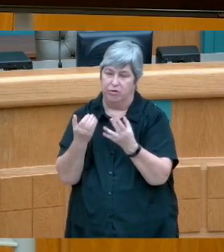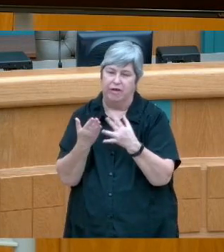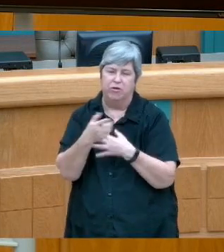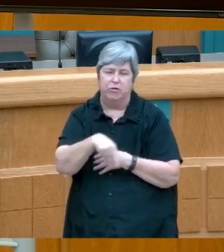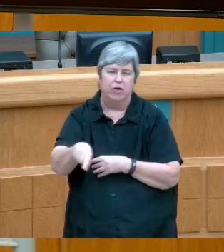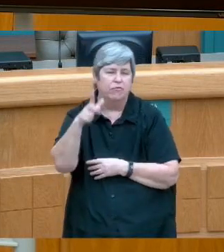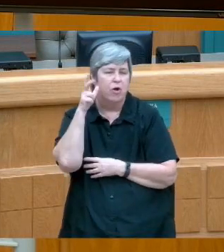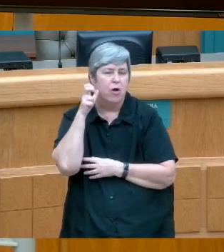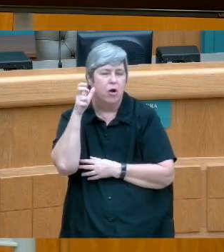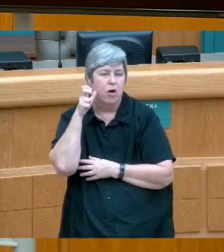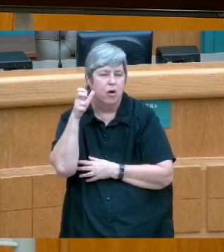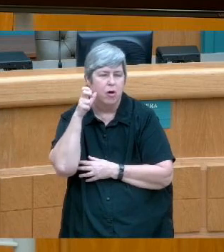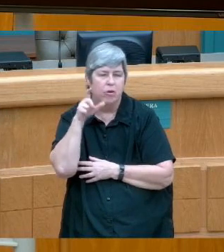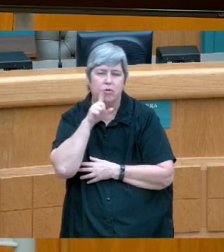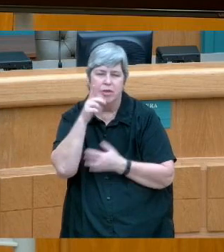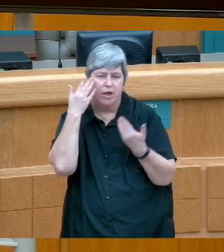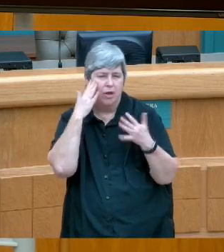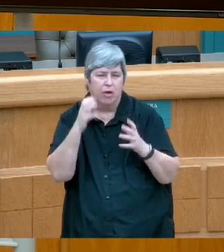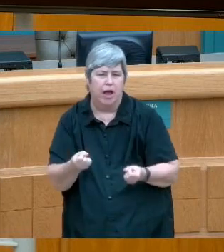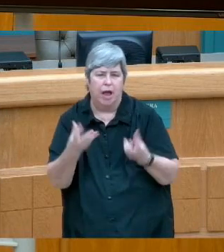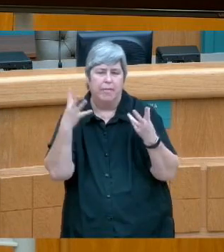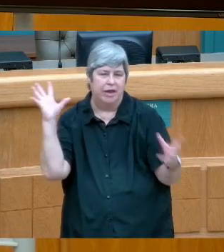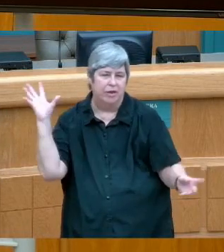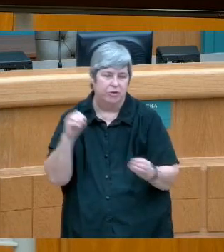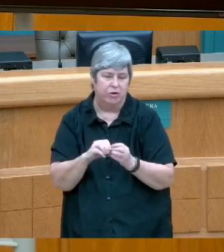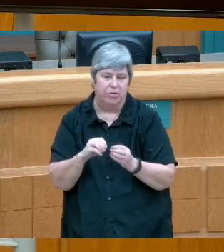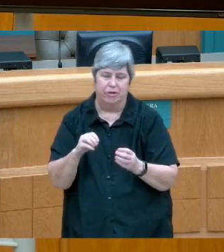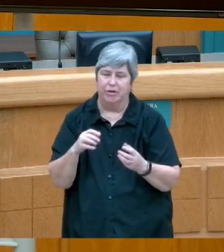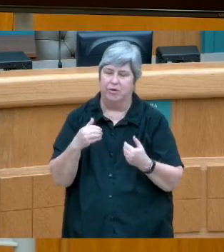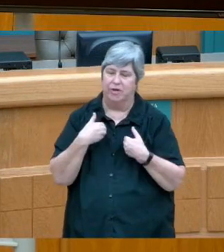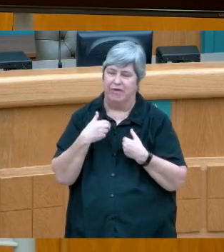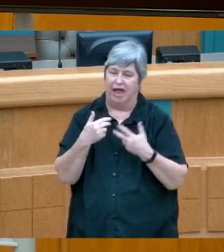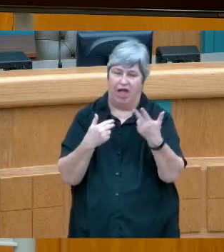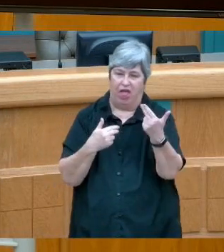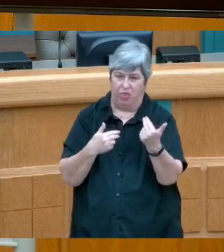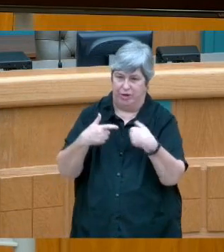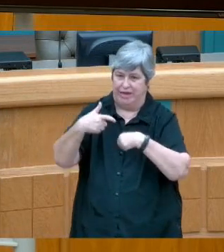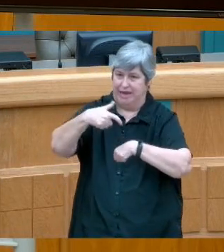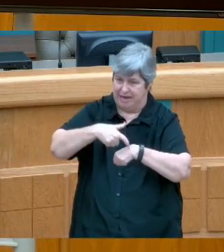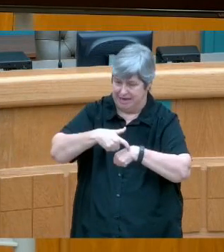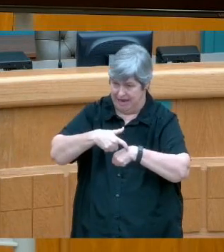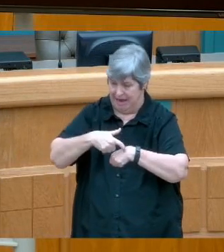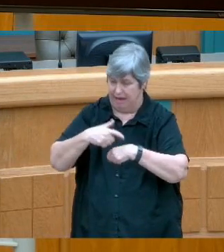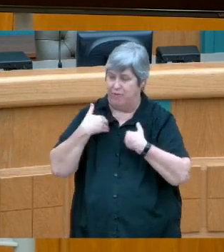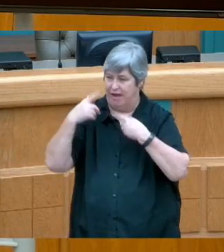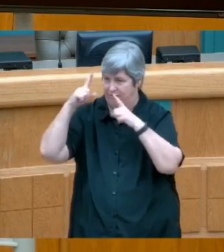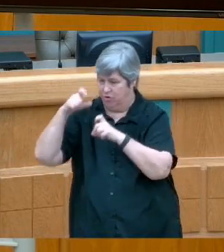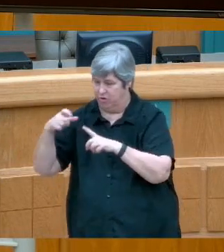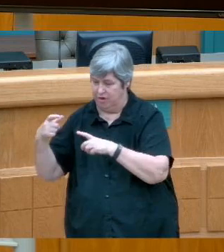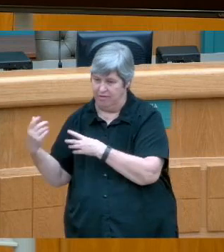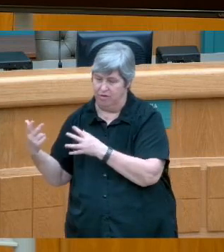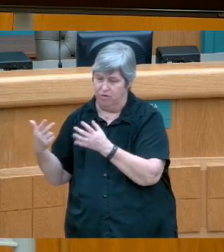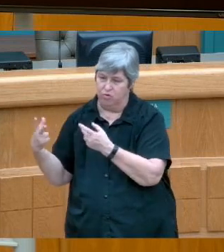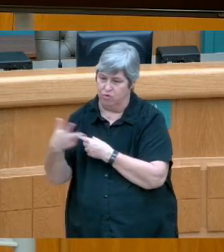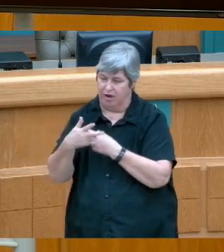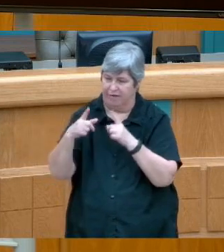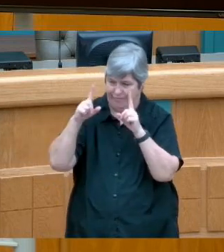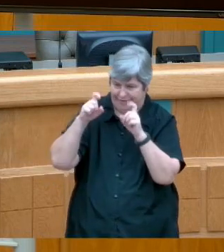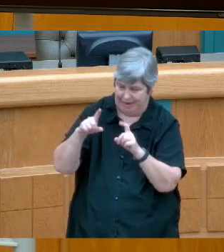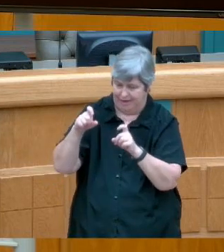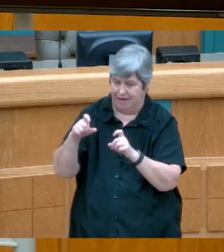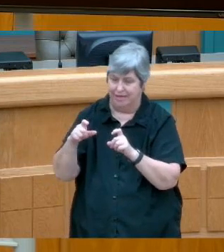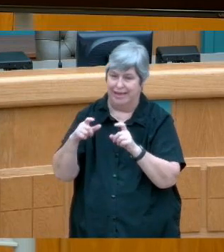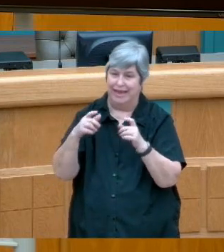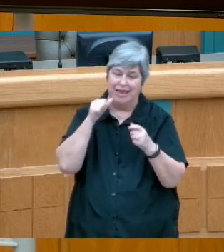heard them, but they don't really know how many we've had. So we've had a total of 13 drive-throughs so far. Yesterday's was 13, so Monday will